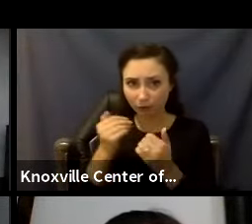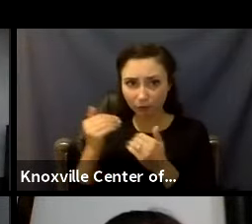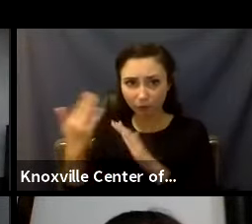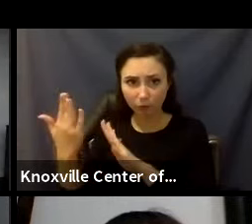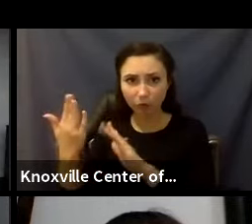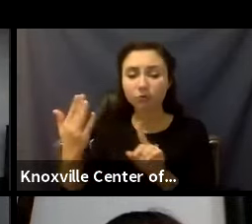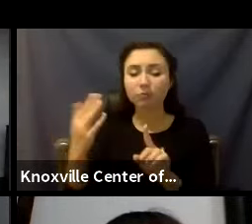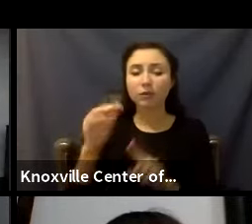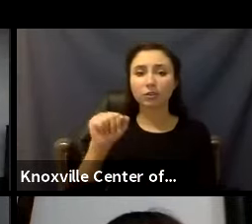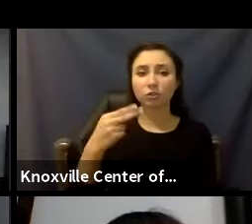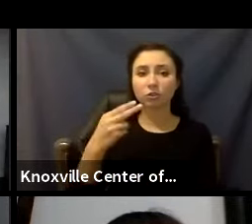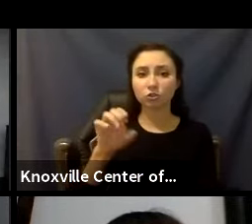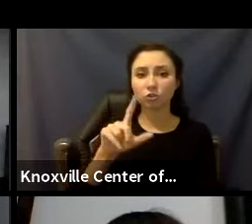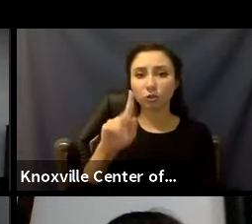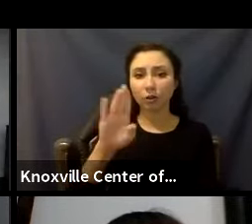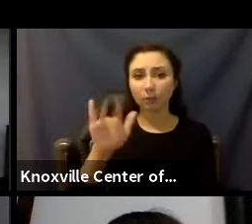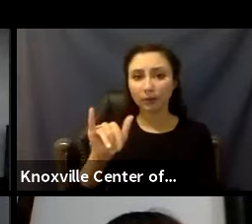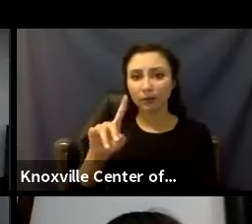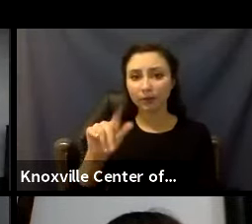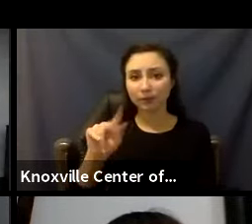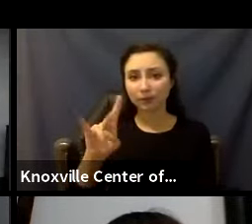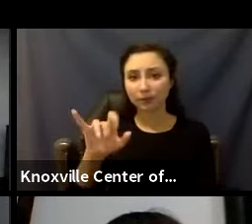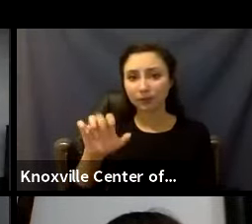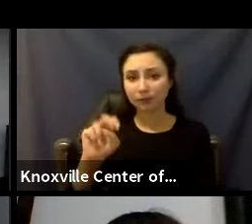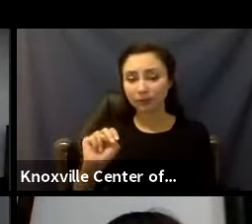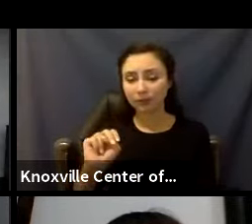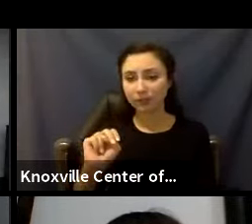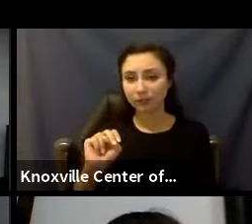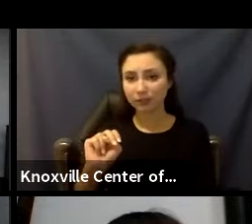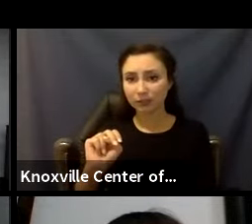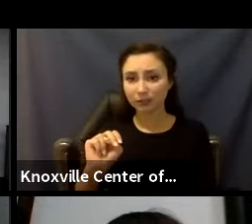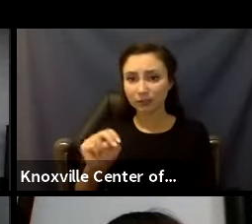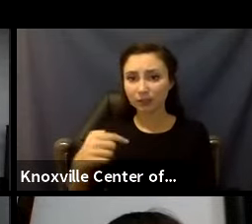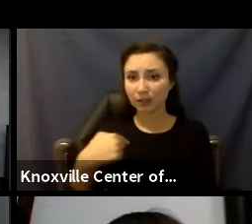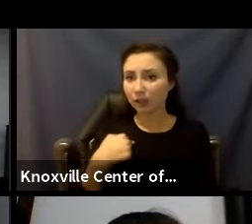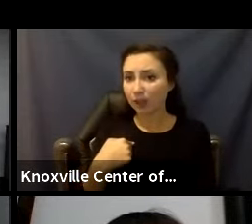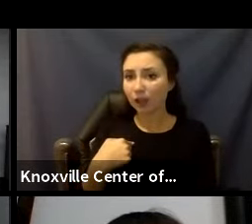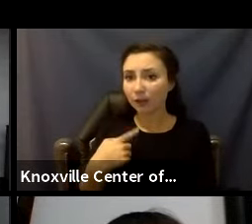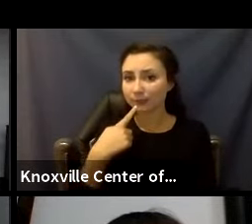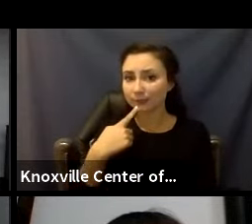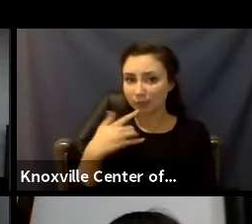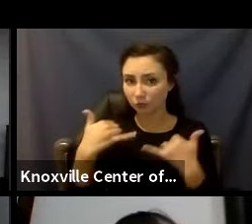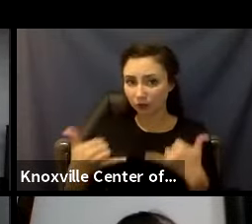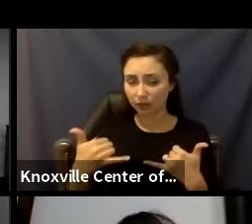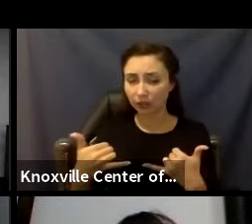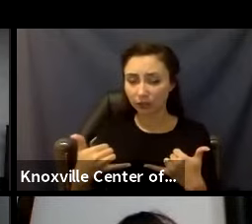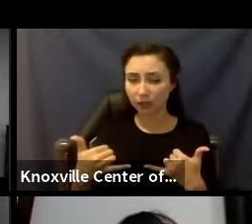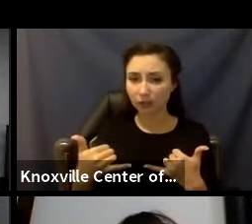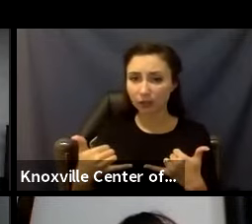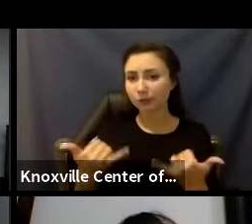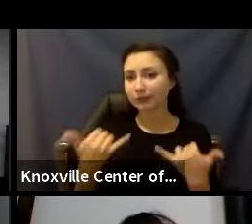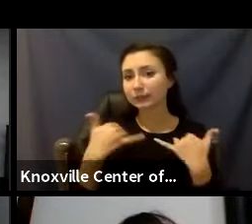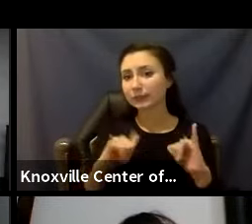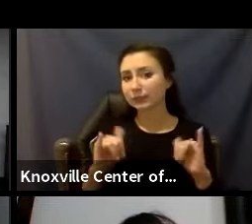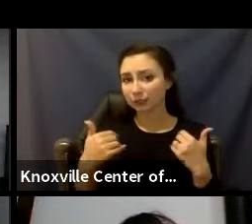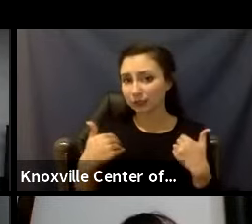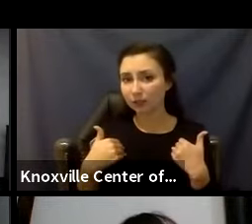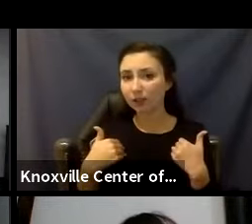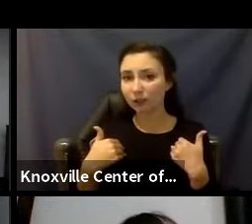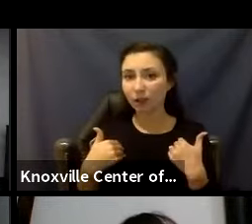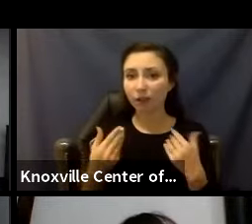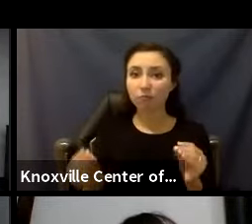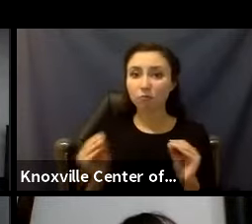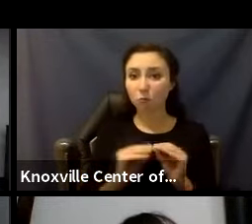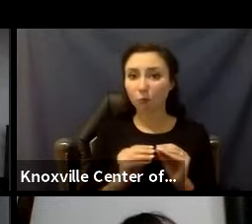Shelby and Davidson really I would say at this particular moment would still have somewhat